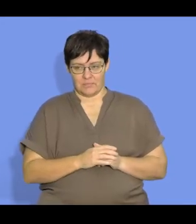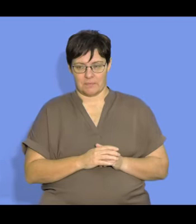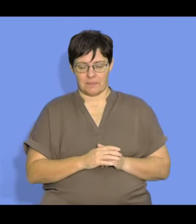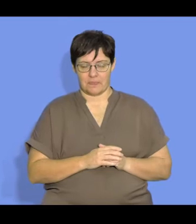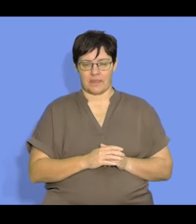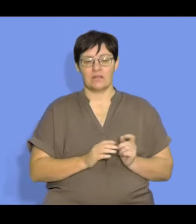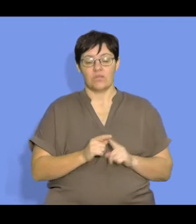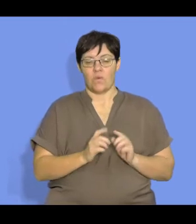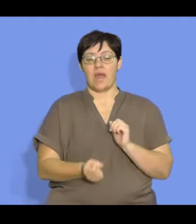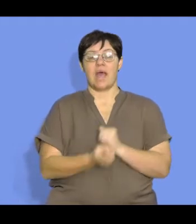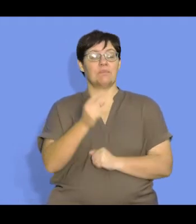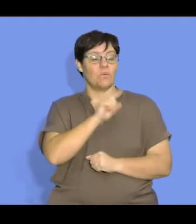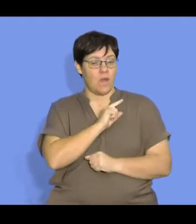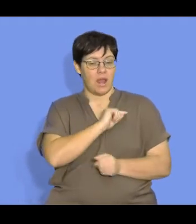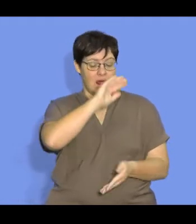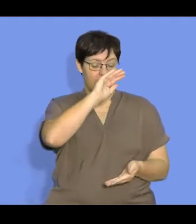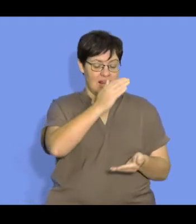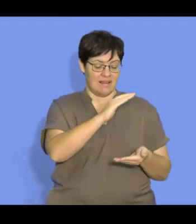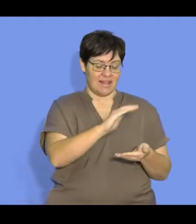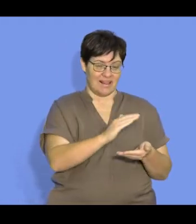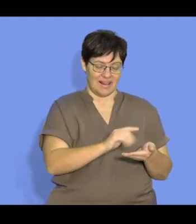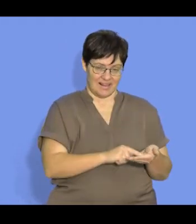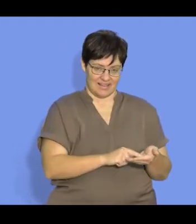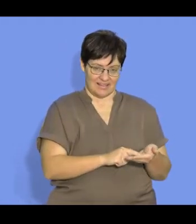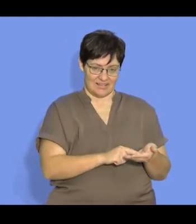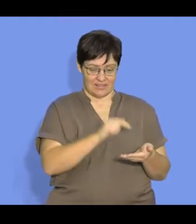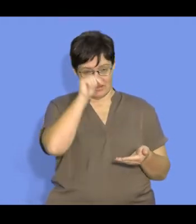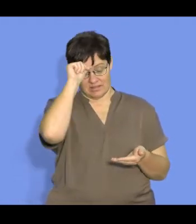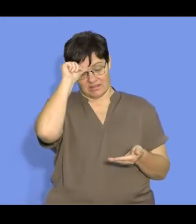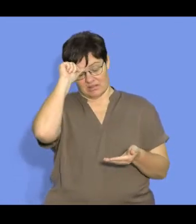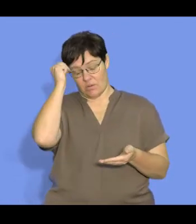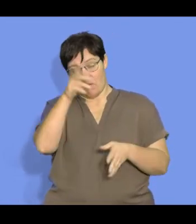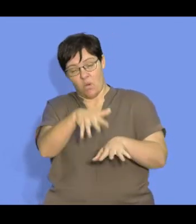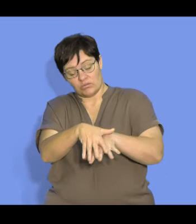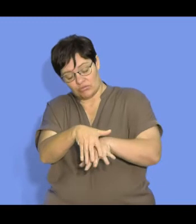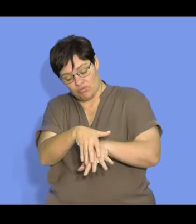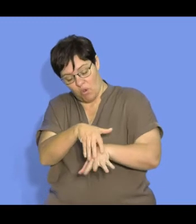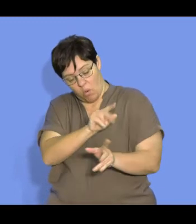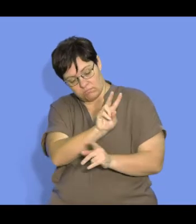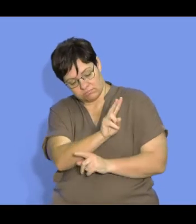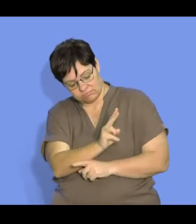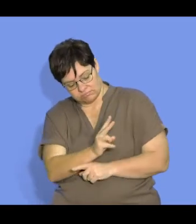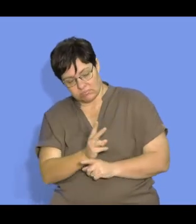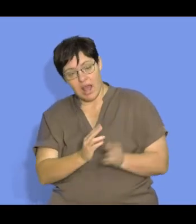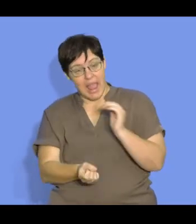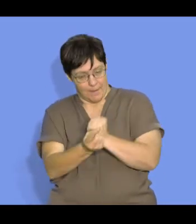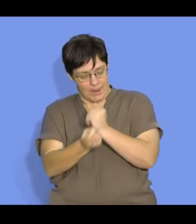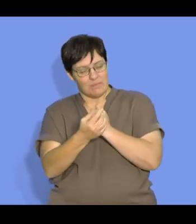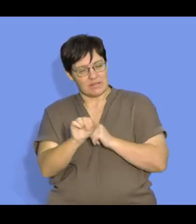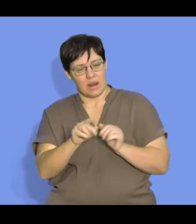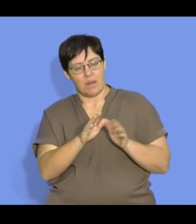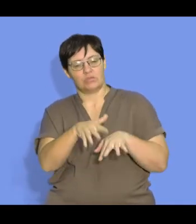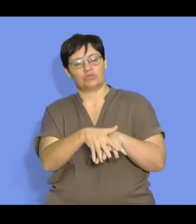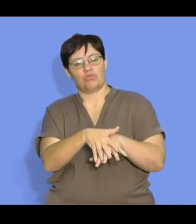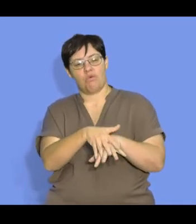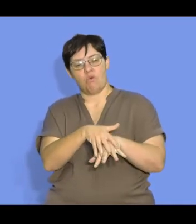and it happens because the reaction is now slowing down. The reaction is still happening, but